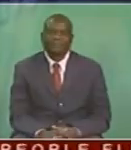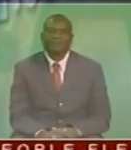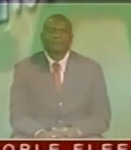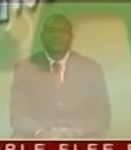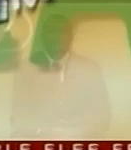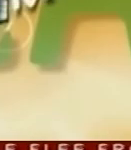Thank you.